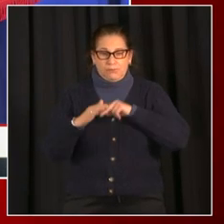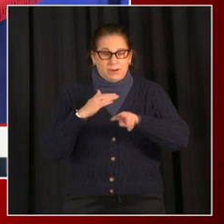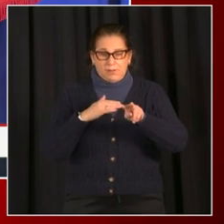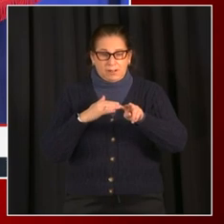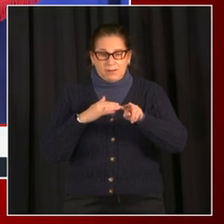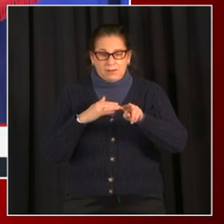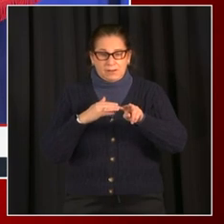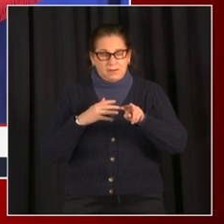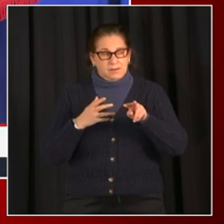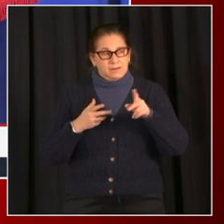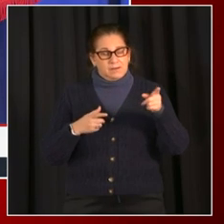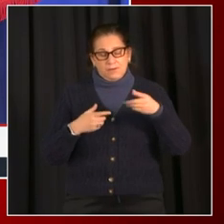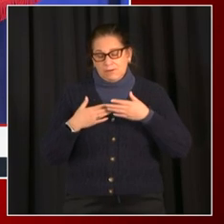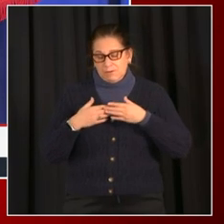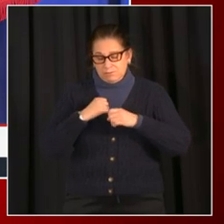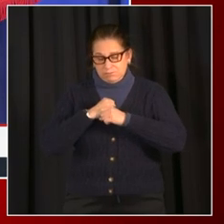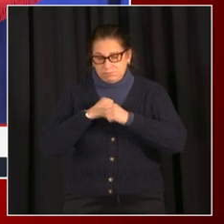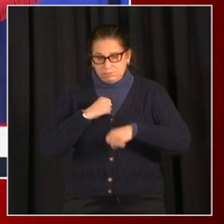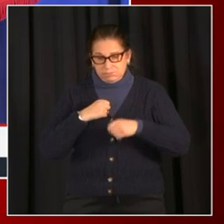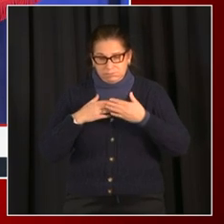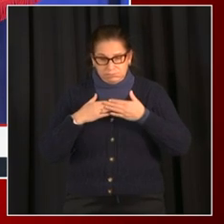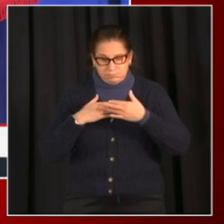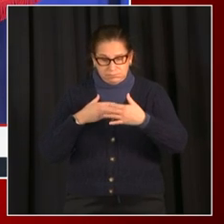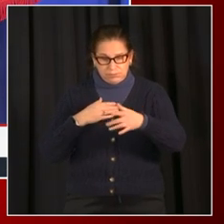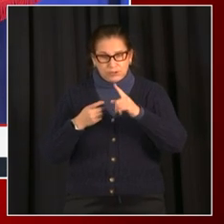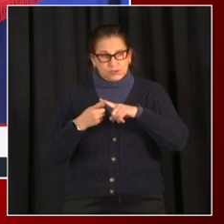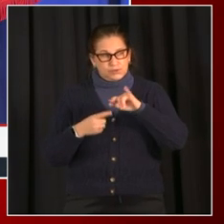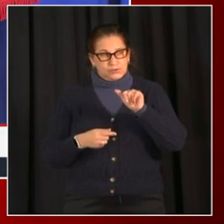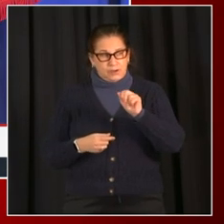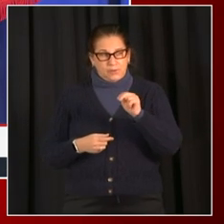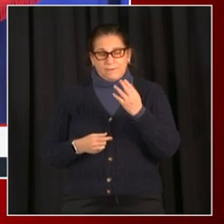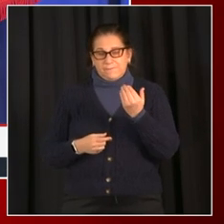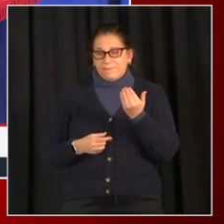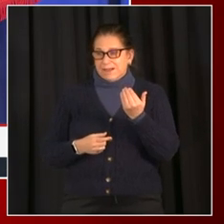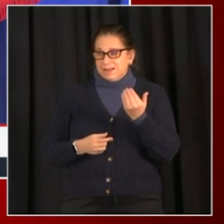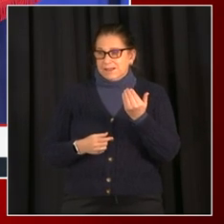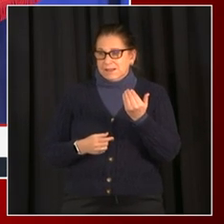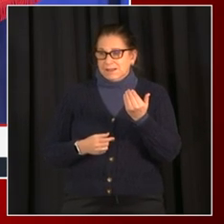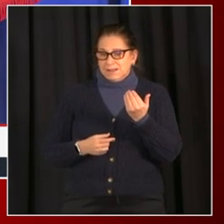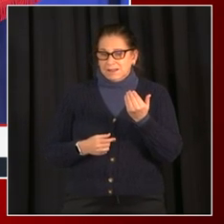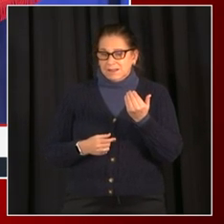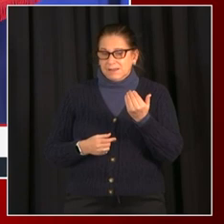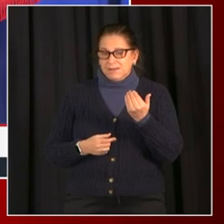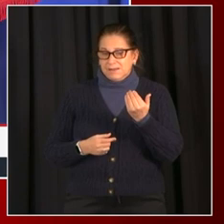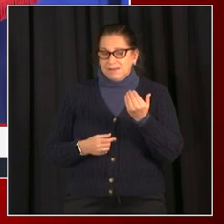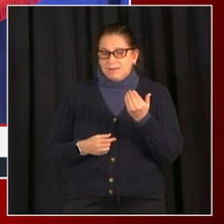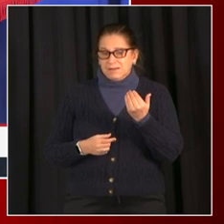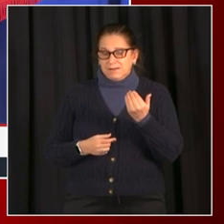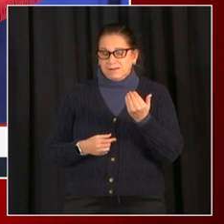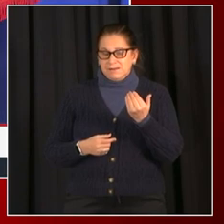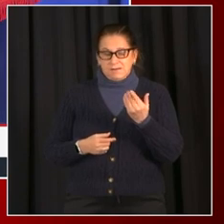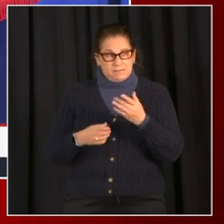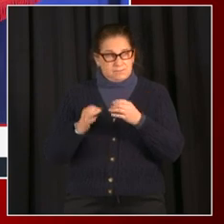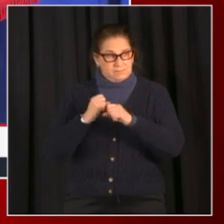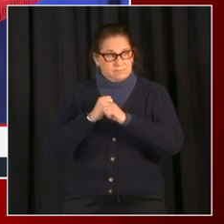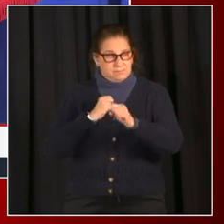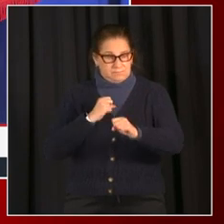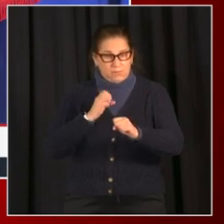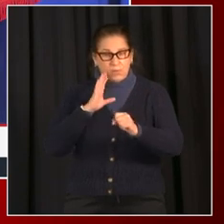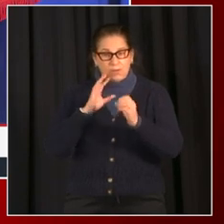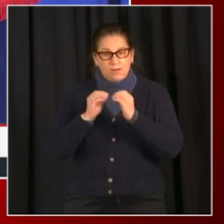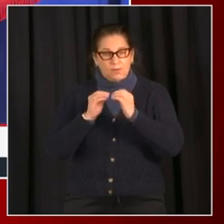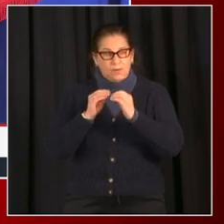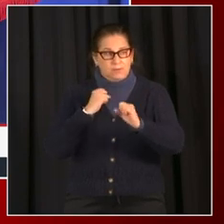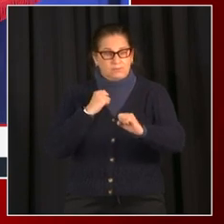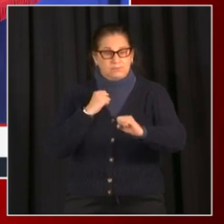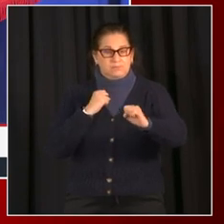January 15th end date and how you'll decide whether or not to extend that date further. I don't expect to